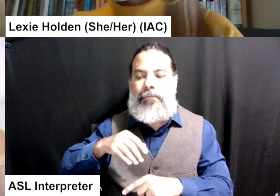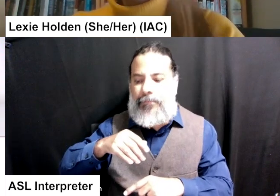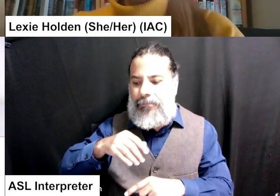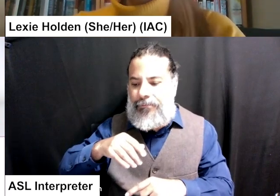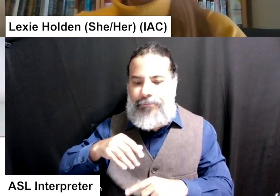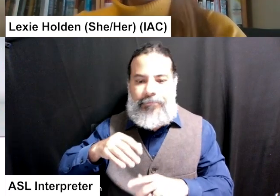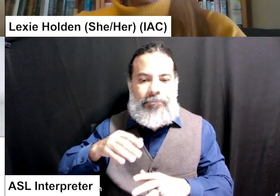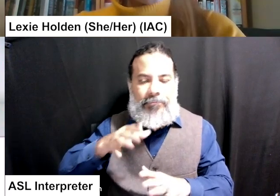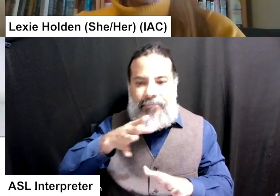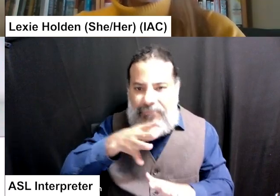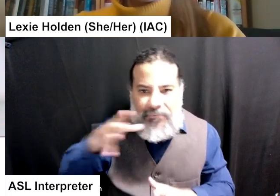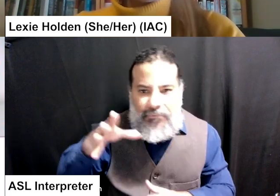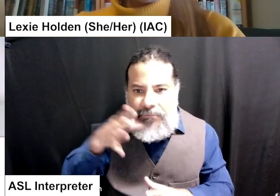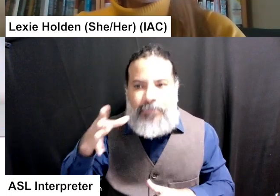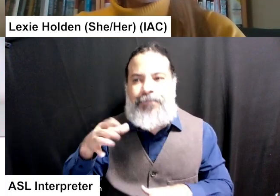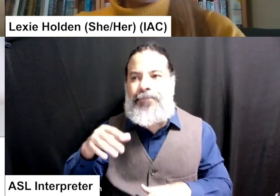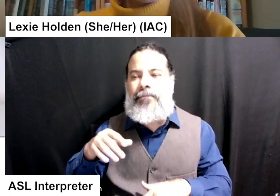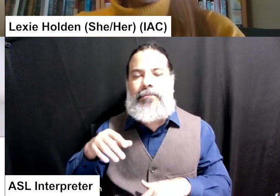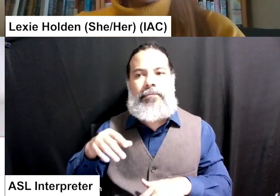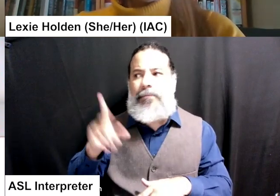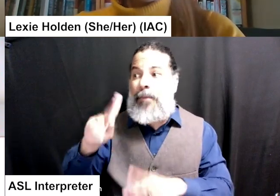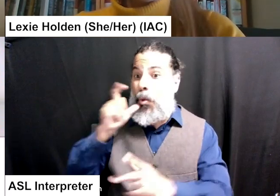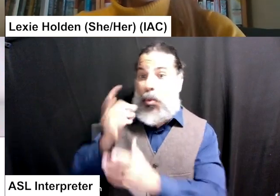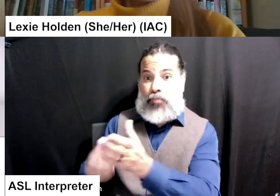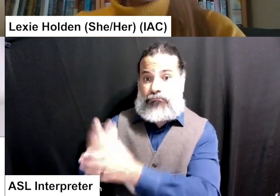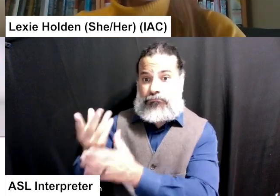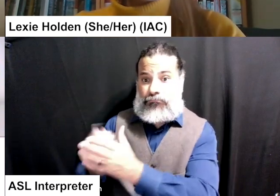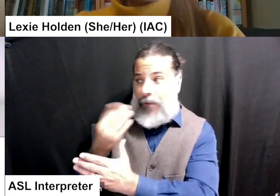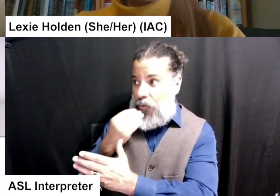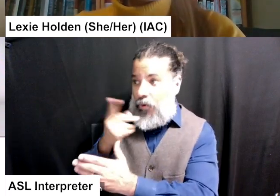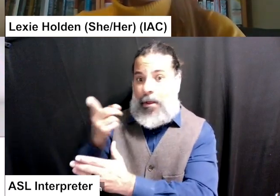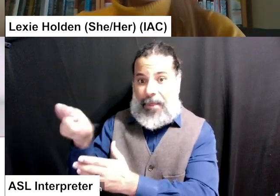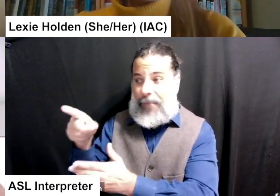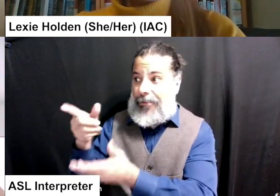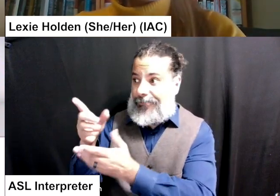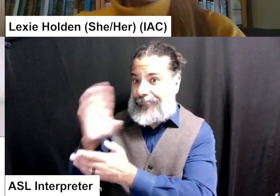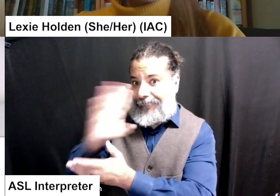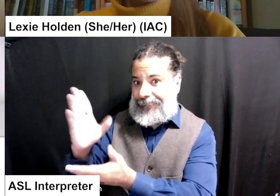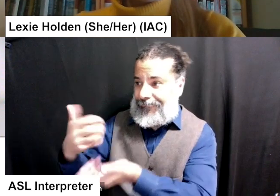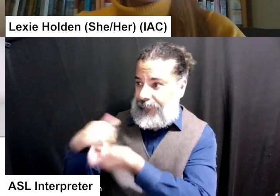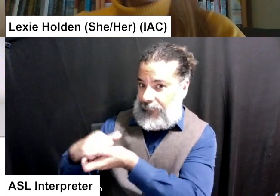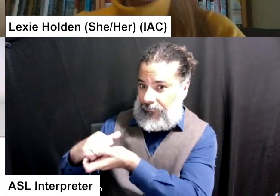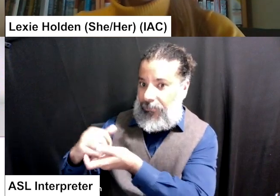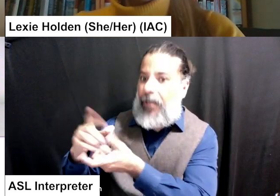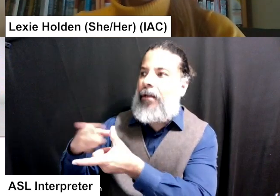agricultures or folks growing the food. And this way they were able to